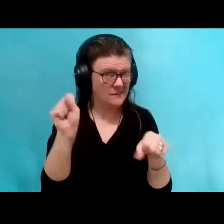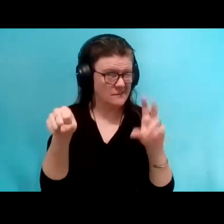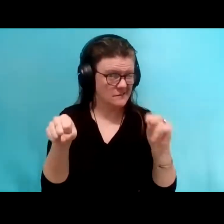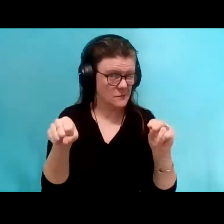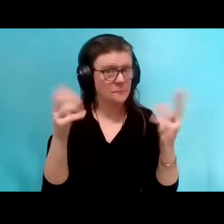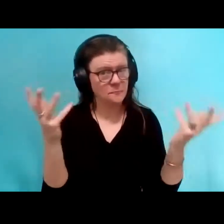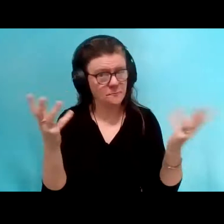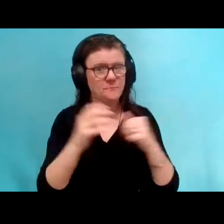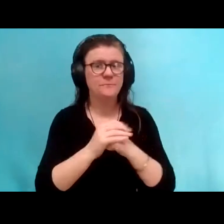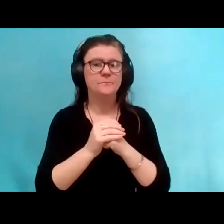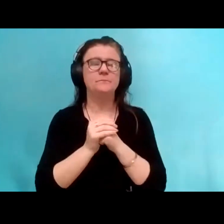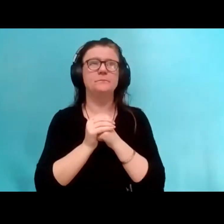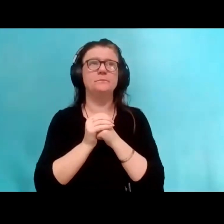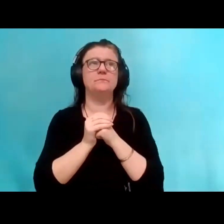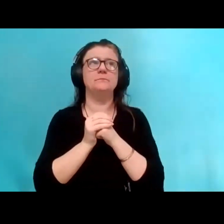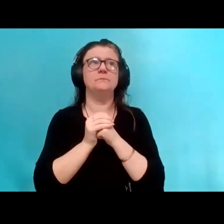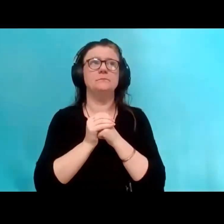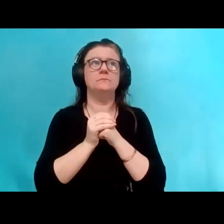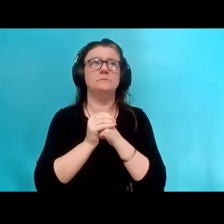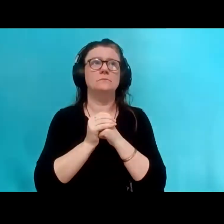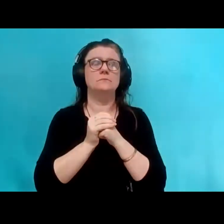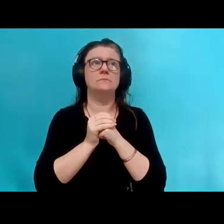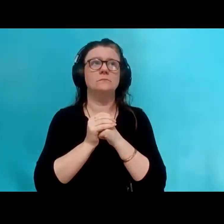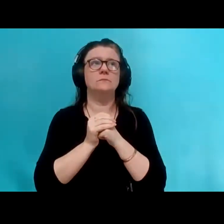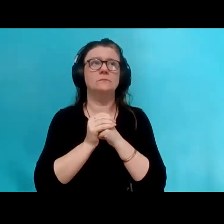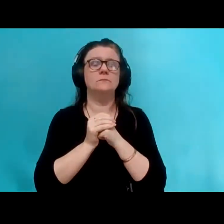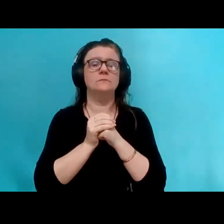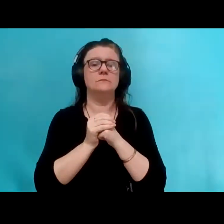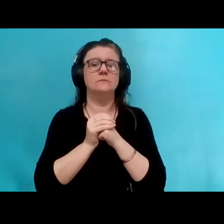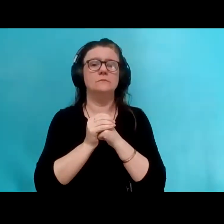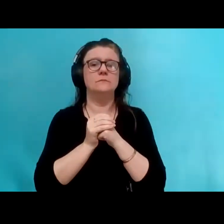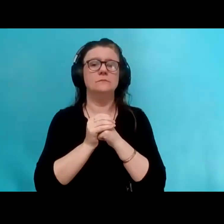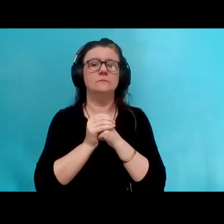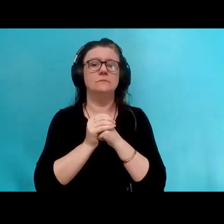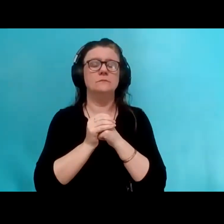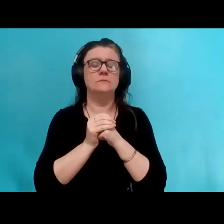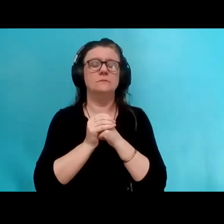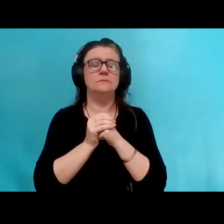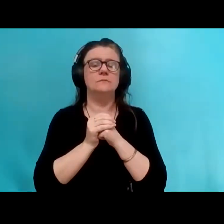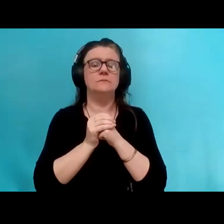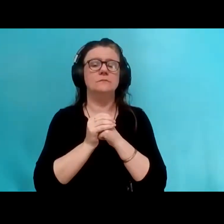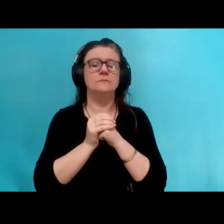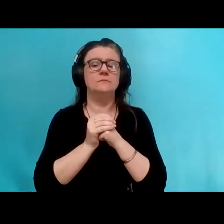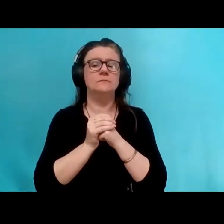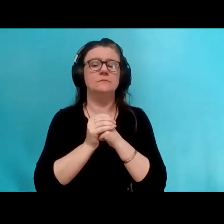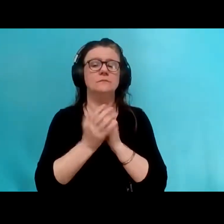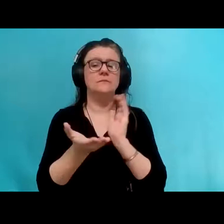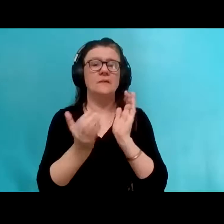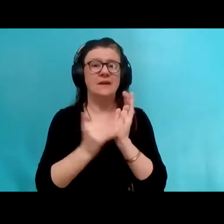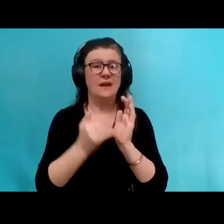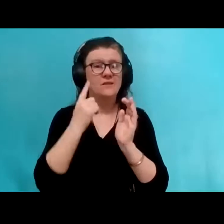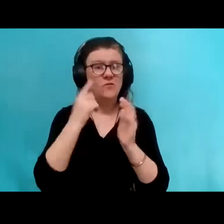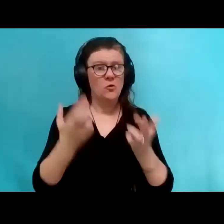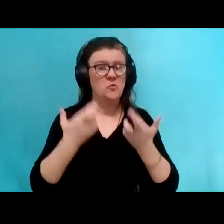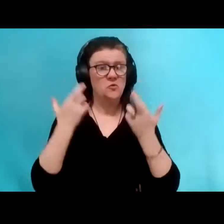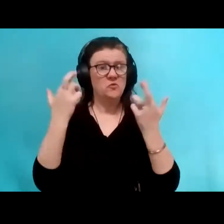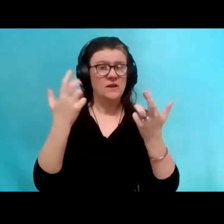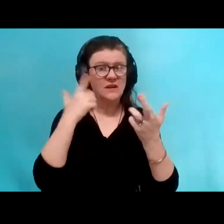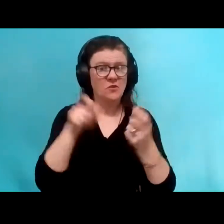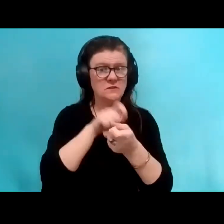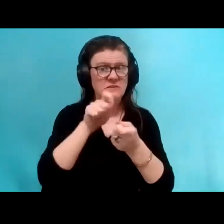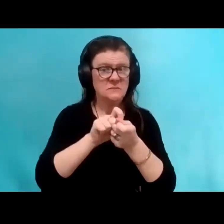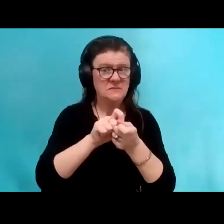are currently no internationally agreed standards or recommendations regarding sufficient levels of precision